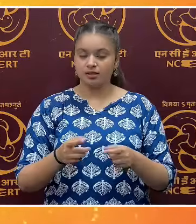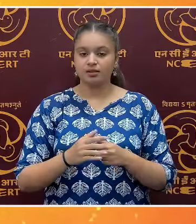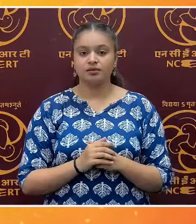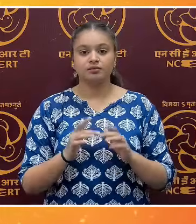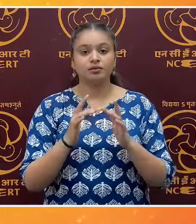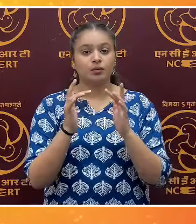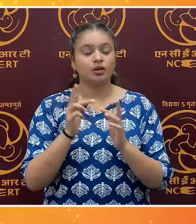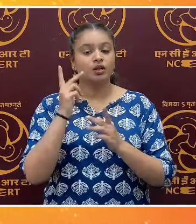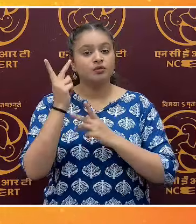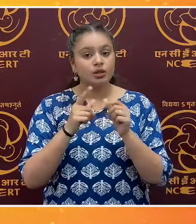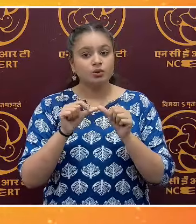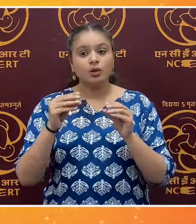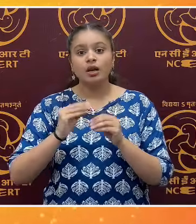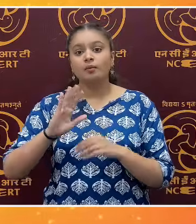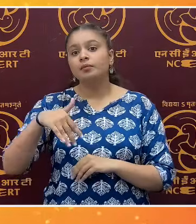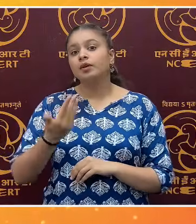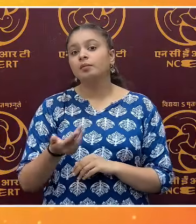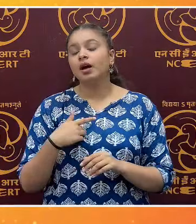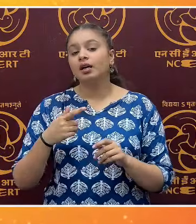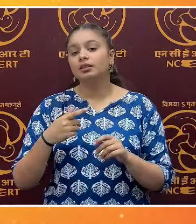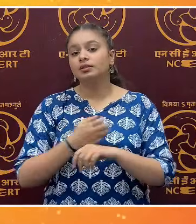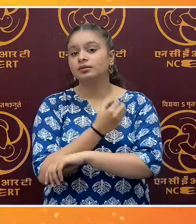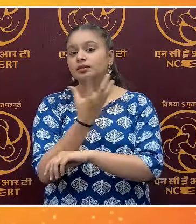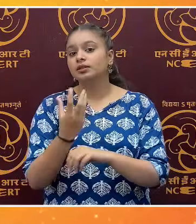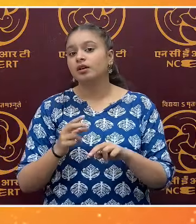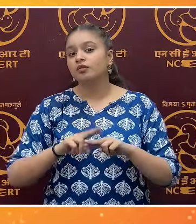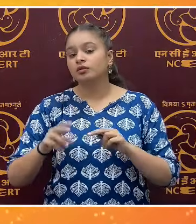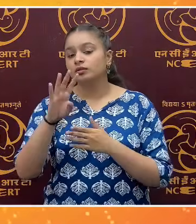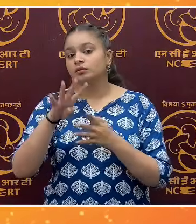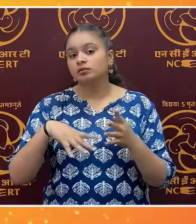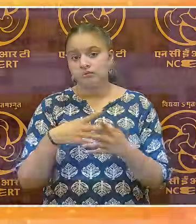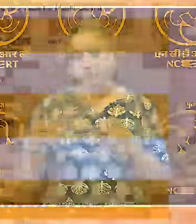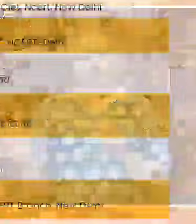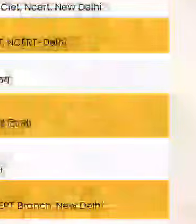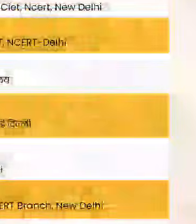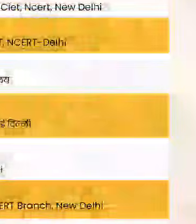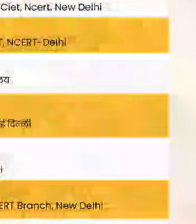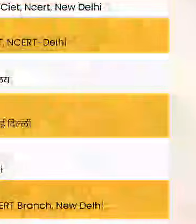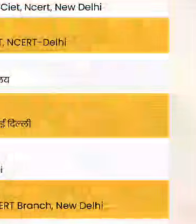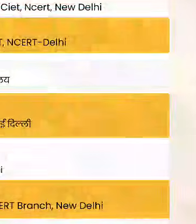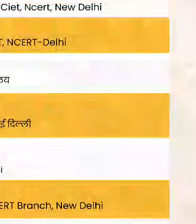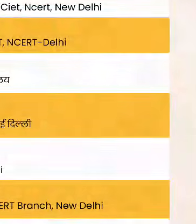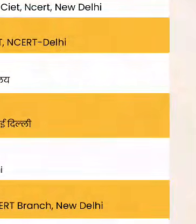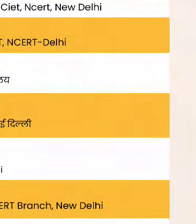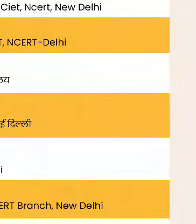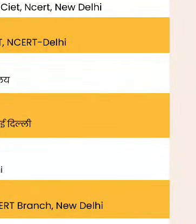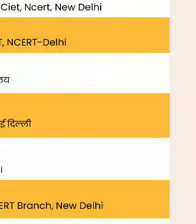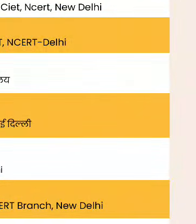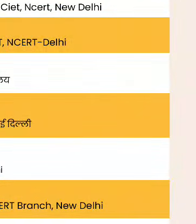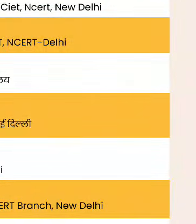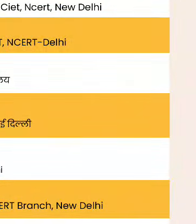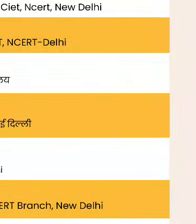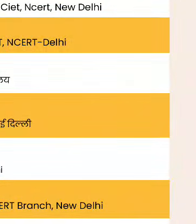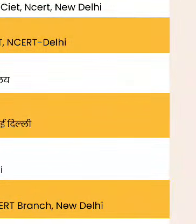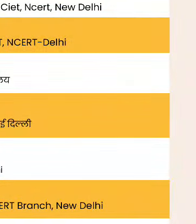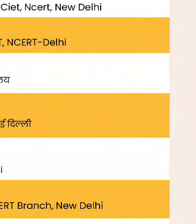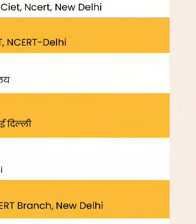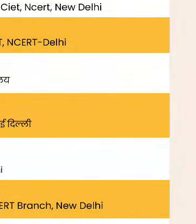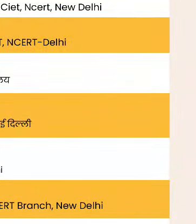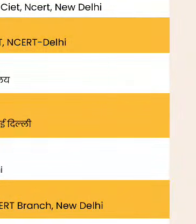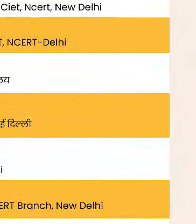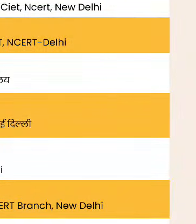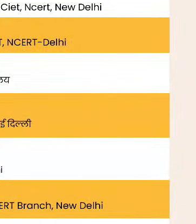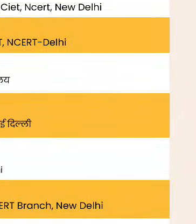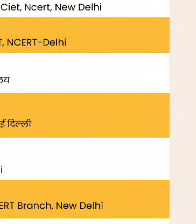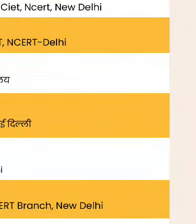virtual labs, what all we have planned for you through the day, here is the program schedule for the same. So in a short while from now at 11